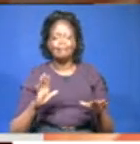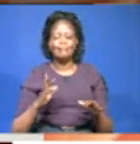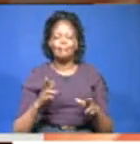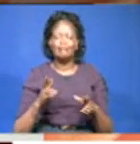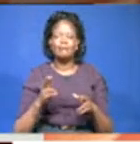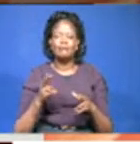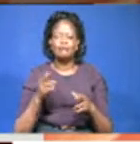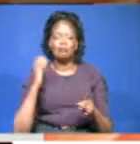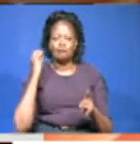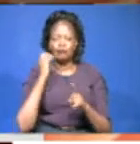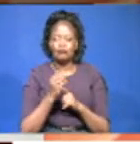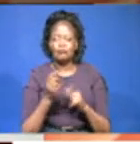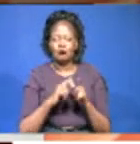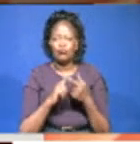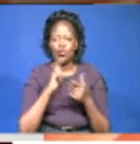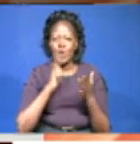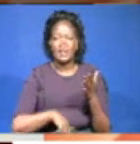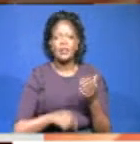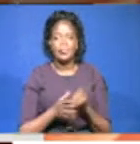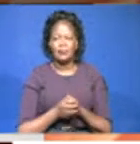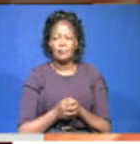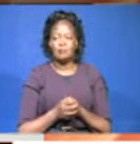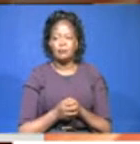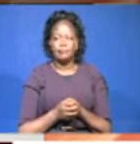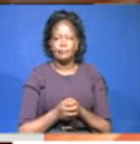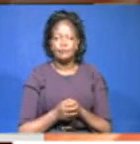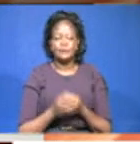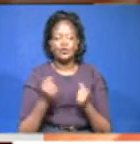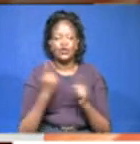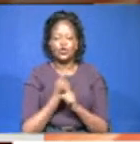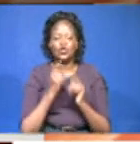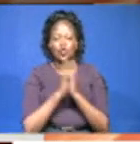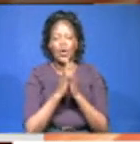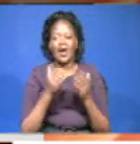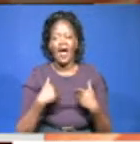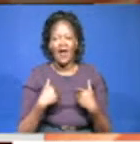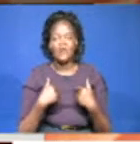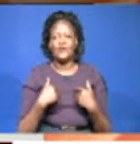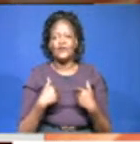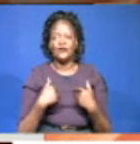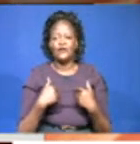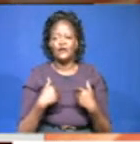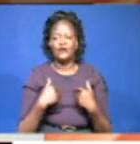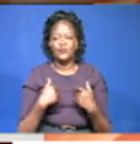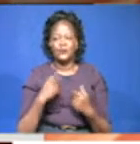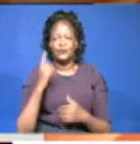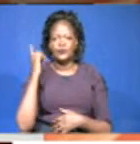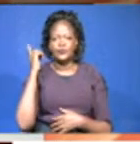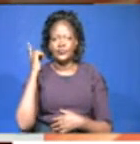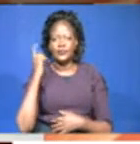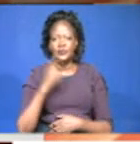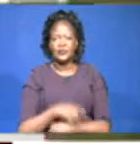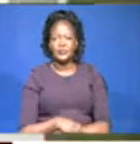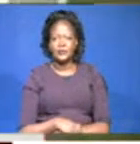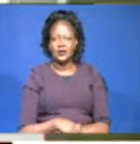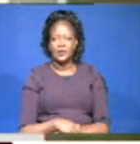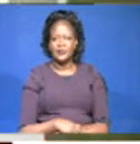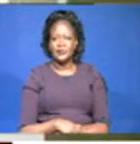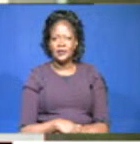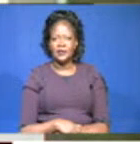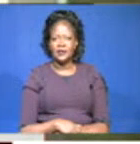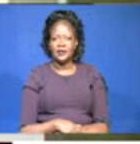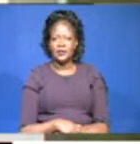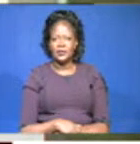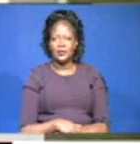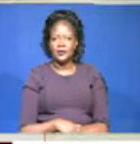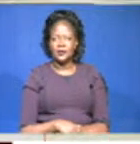actively these banks should trade their debt. Details of these and more news from around the globe.